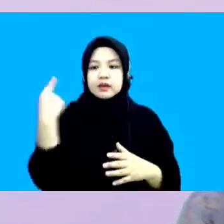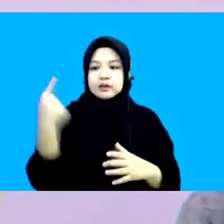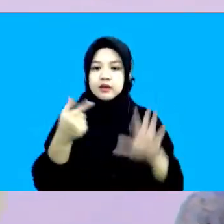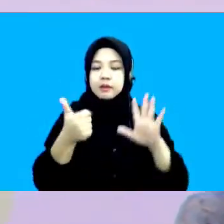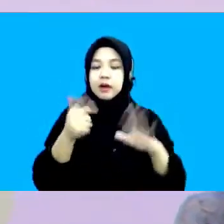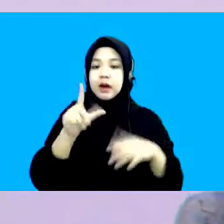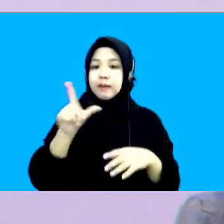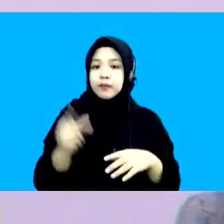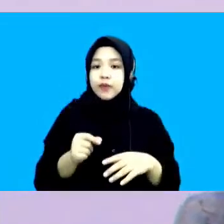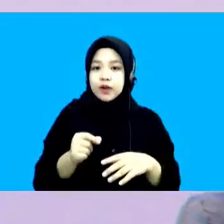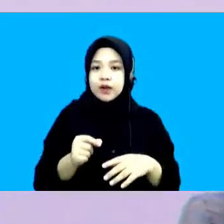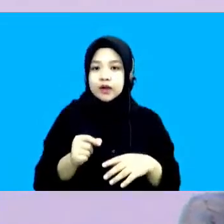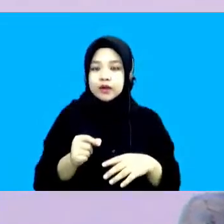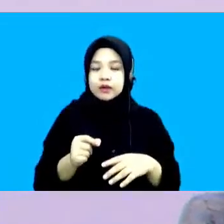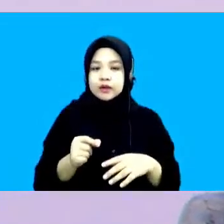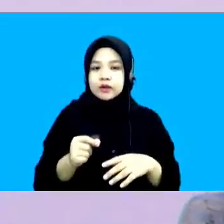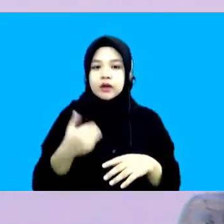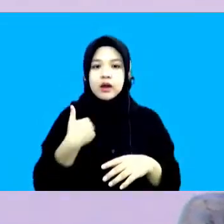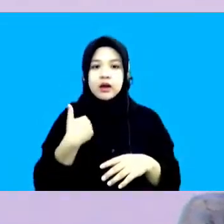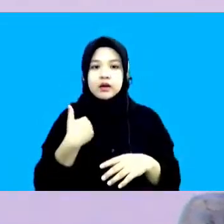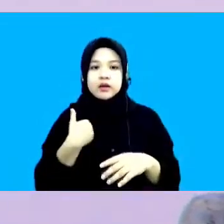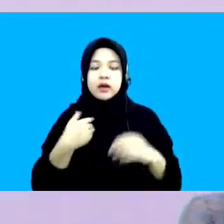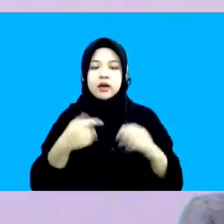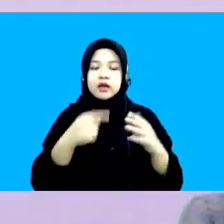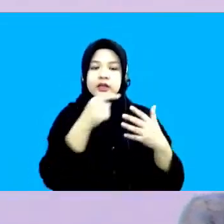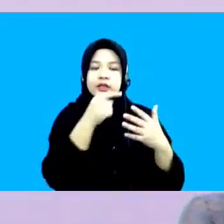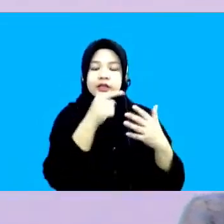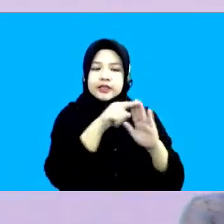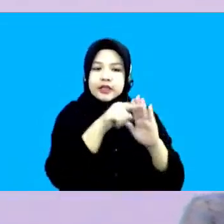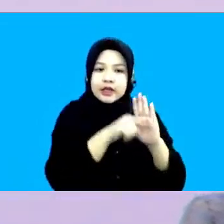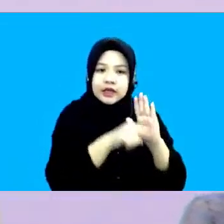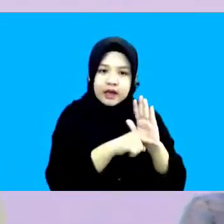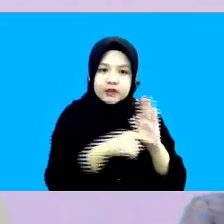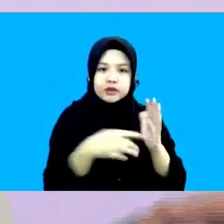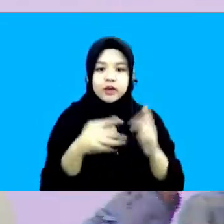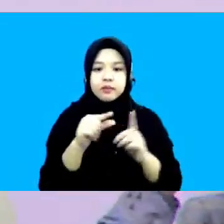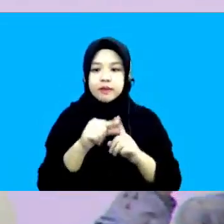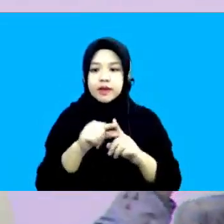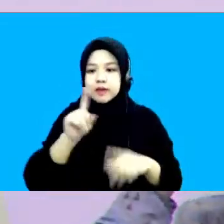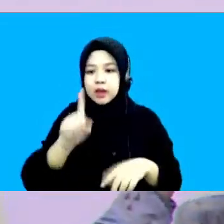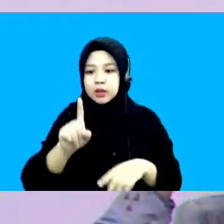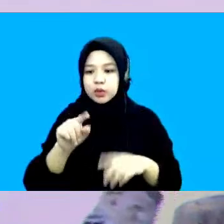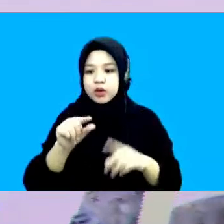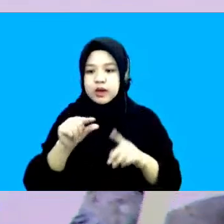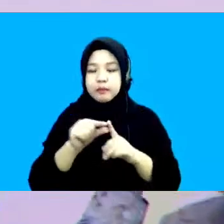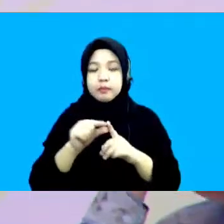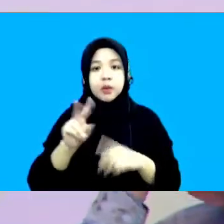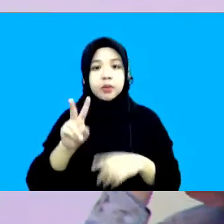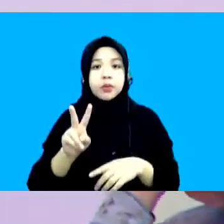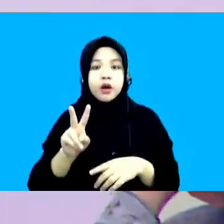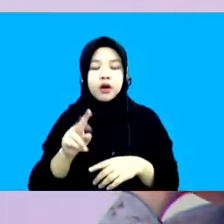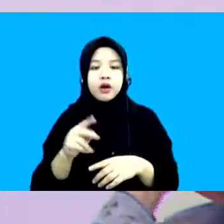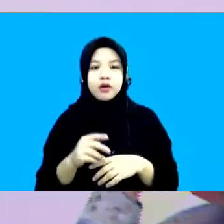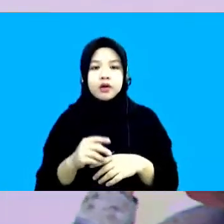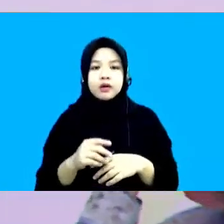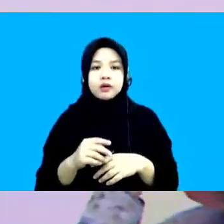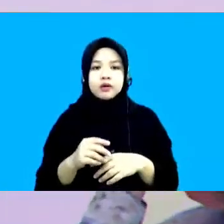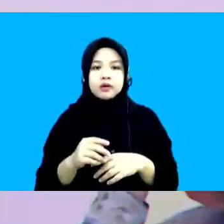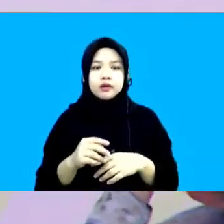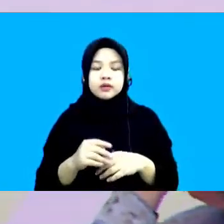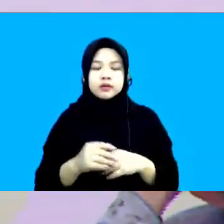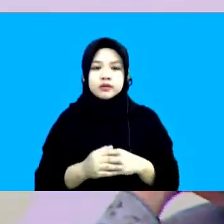the unemployment benefit now is a bit reluctant to go back to work. Say